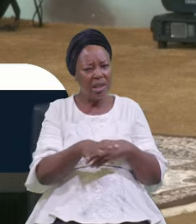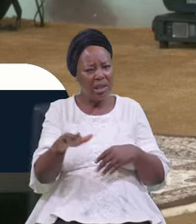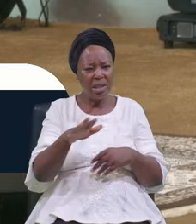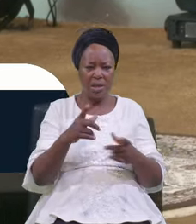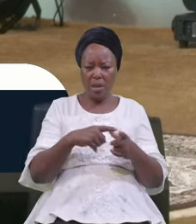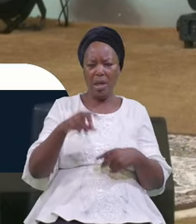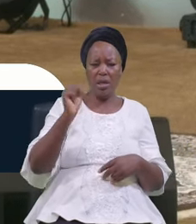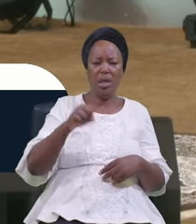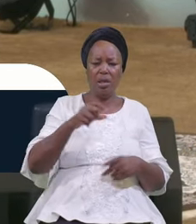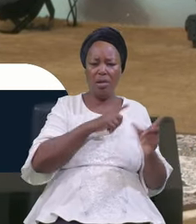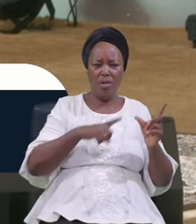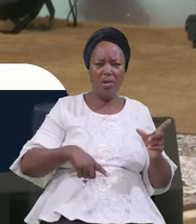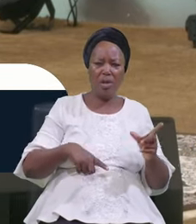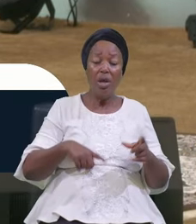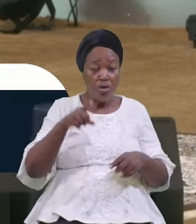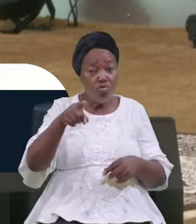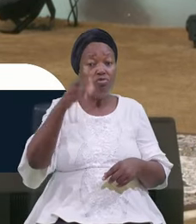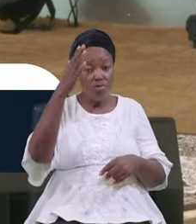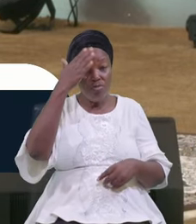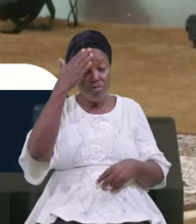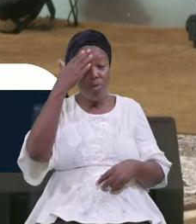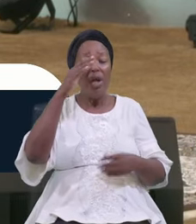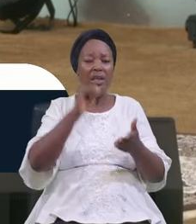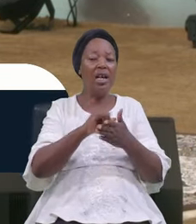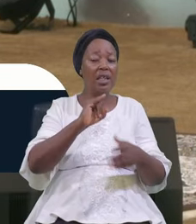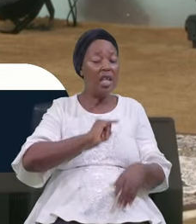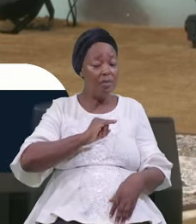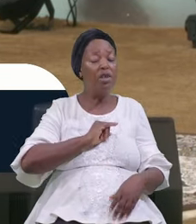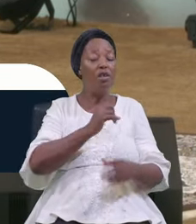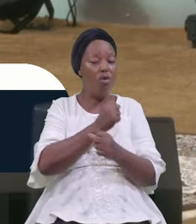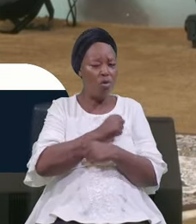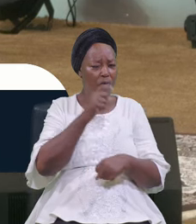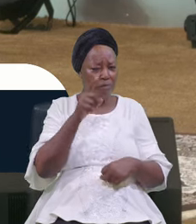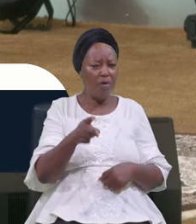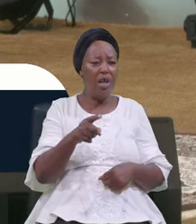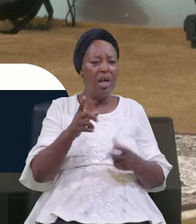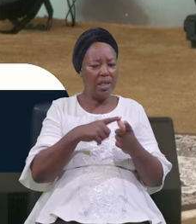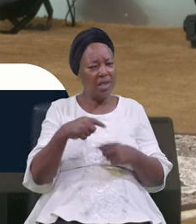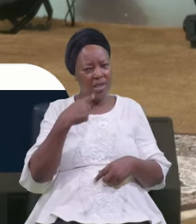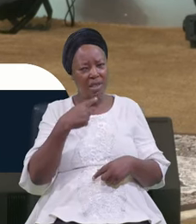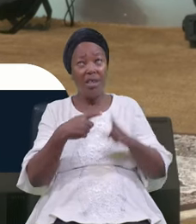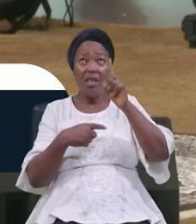Lord, yes, Lord, thou knowest that I love thee. He says